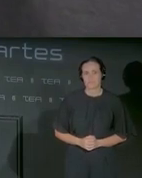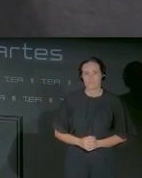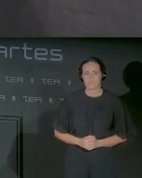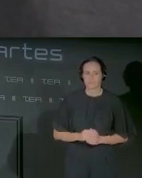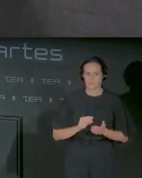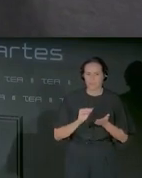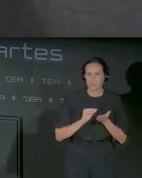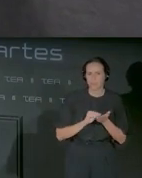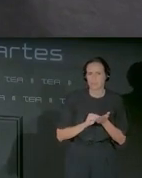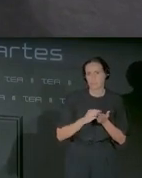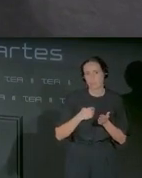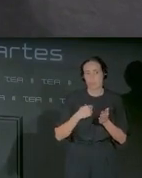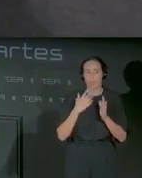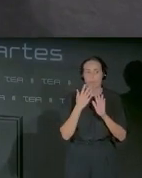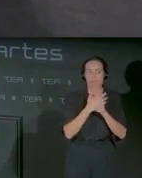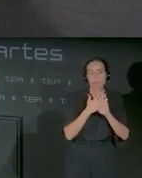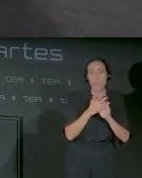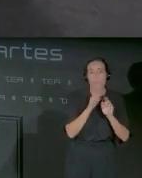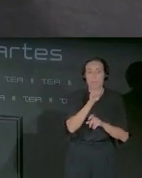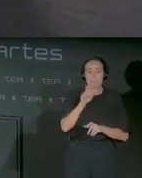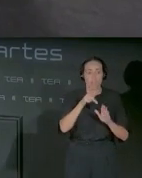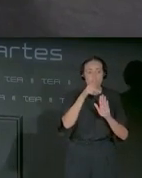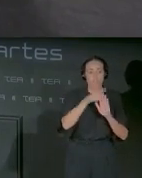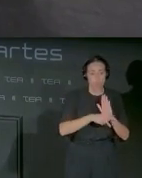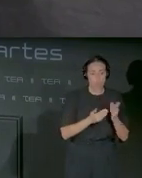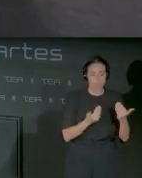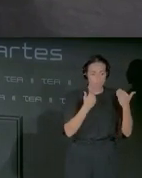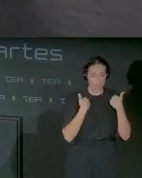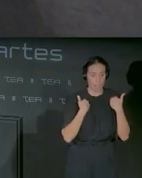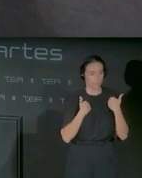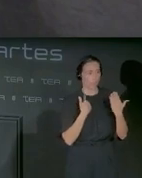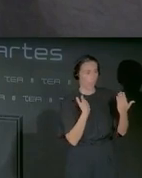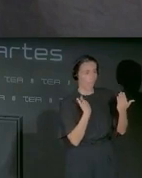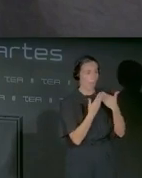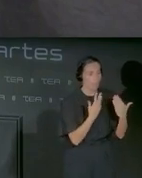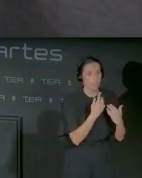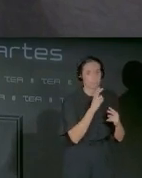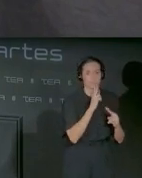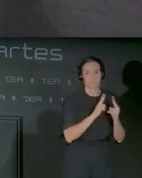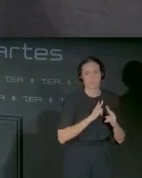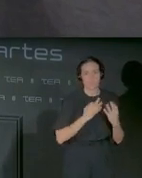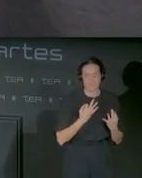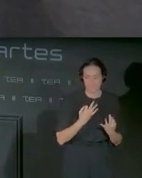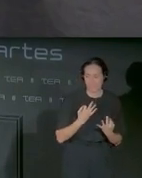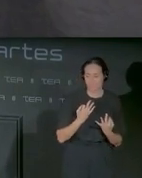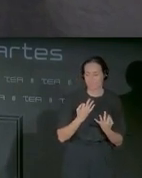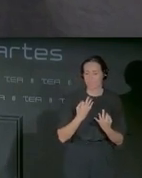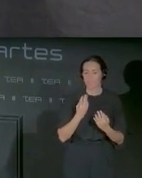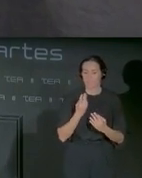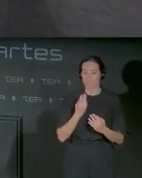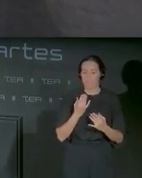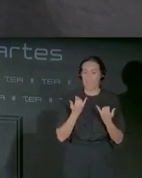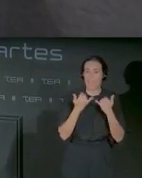always hard to fund and support events that include video games with state